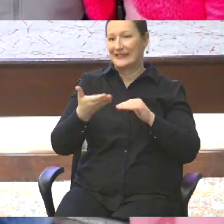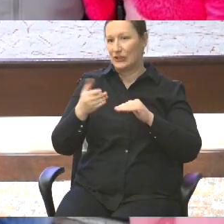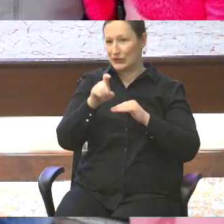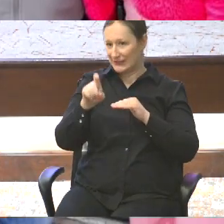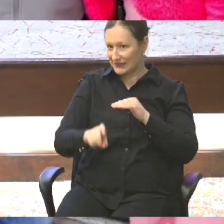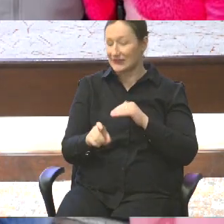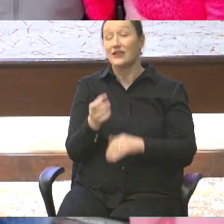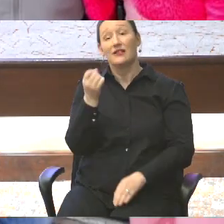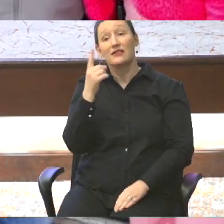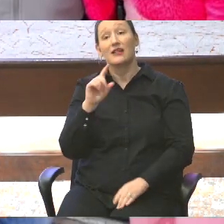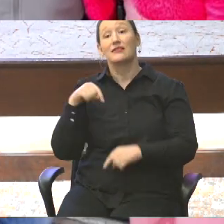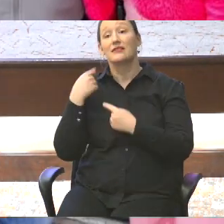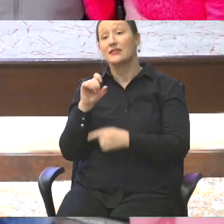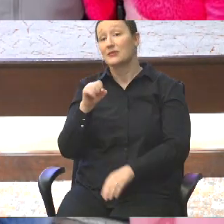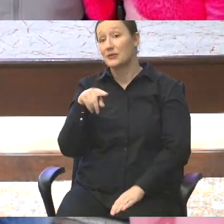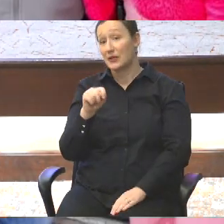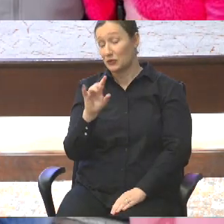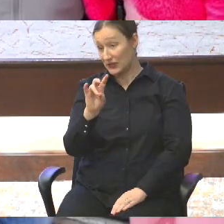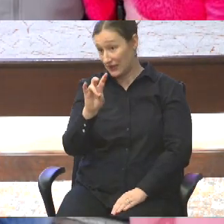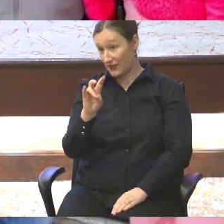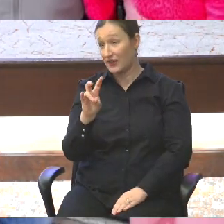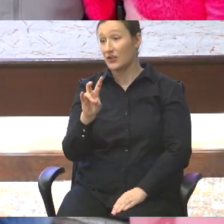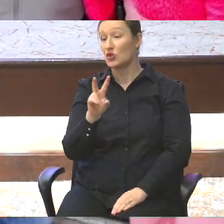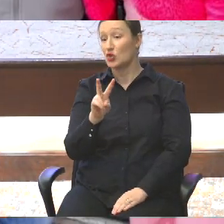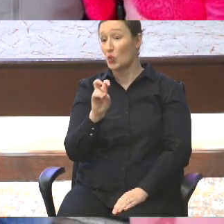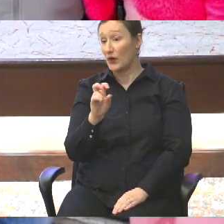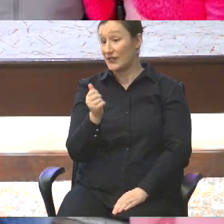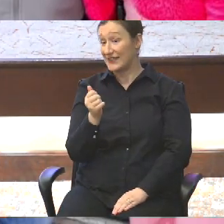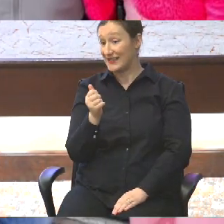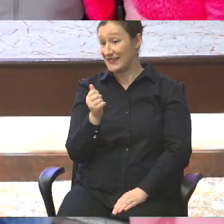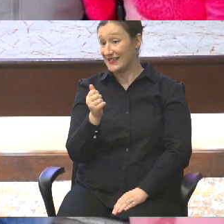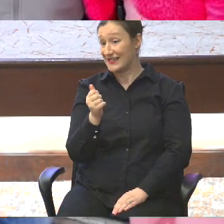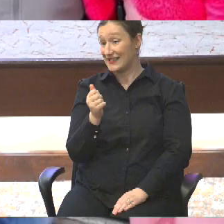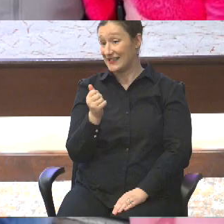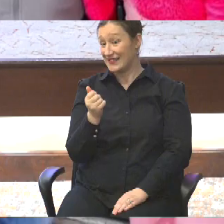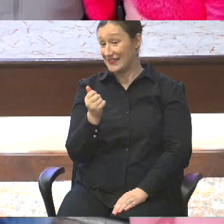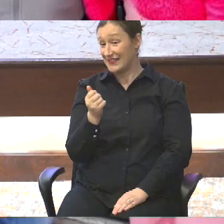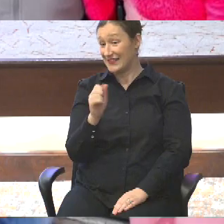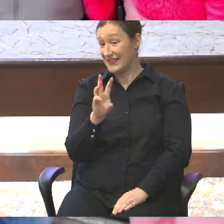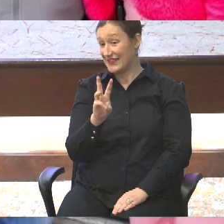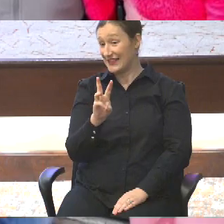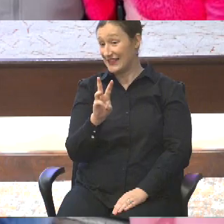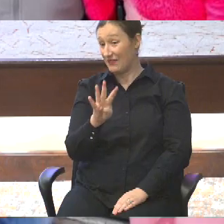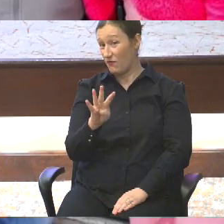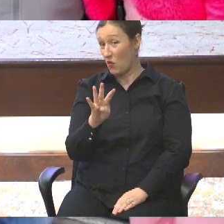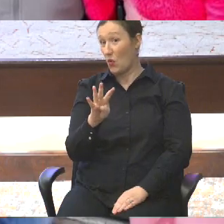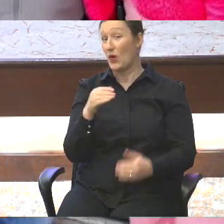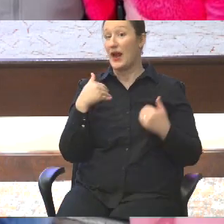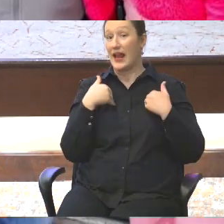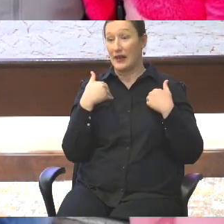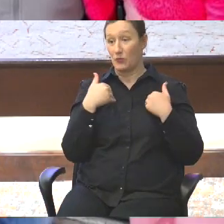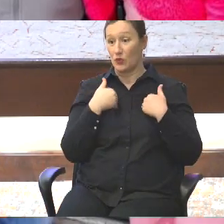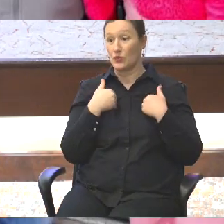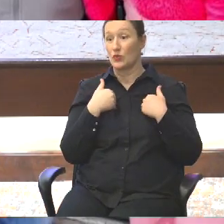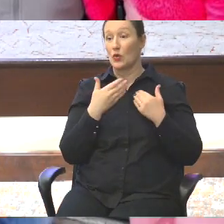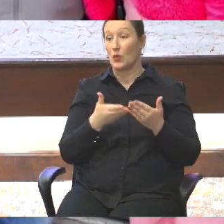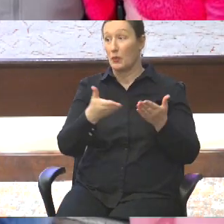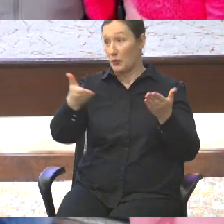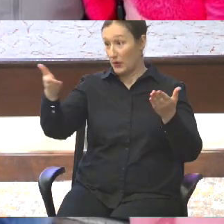September 7th, 262 animals have gone to rescue in total. That's 184 in-state and 78 out-of-state.